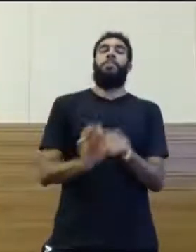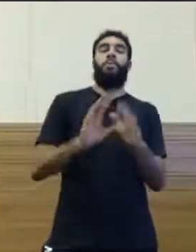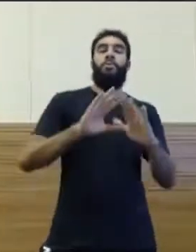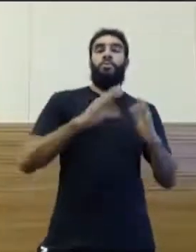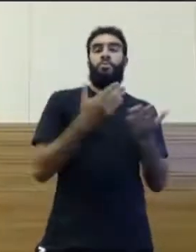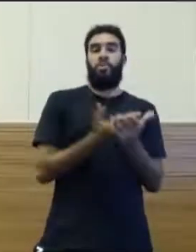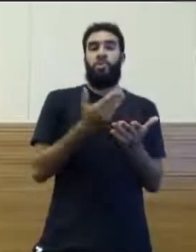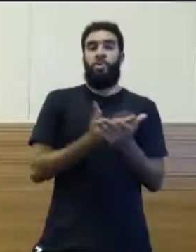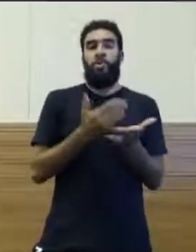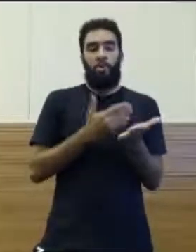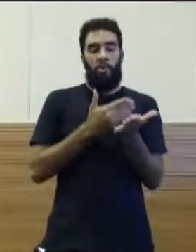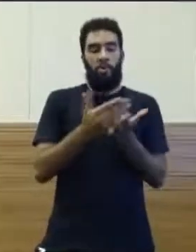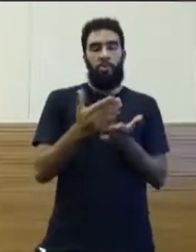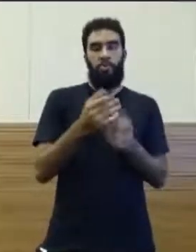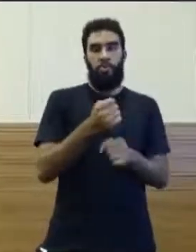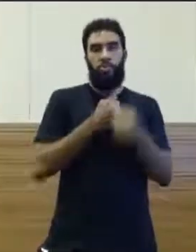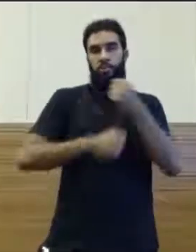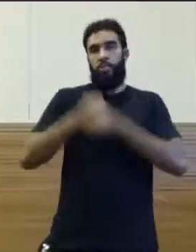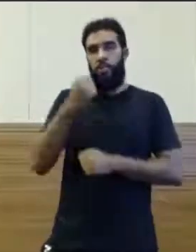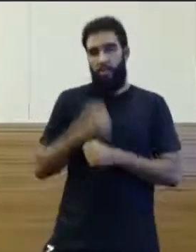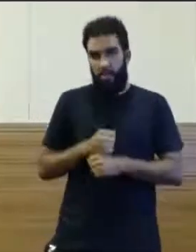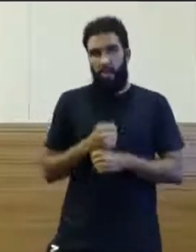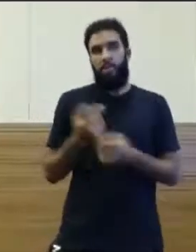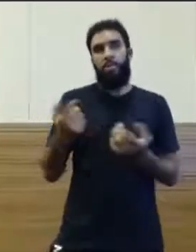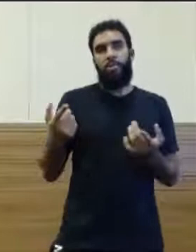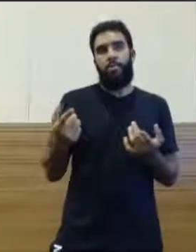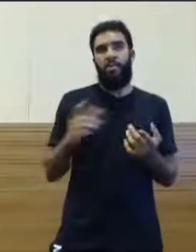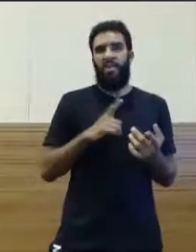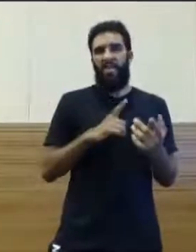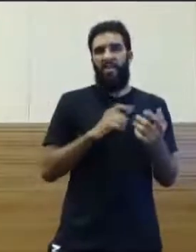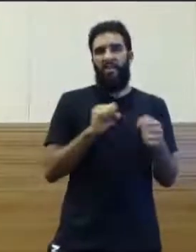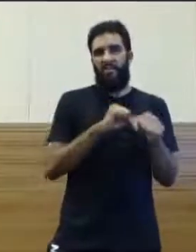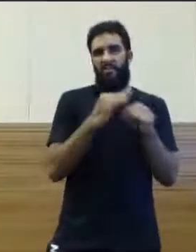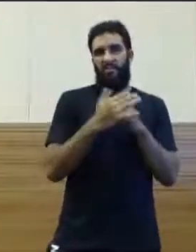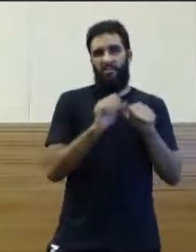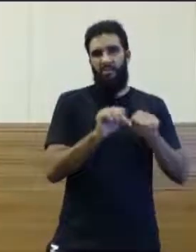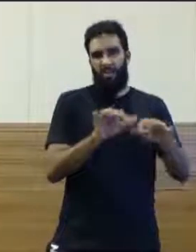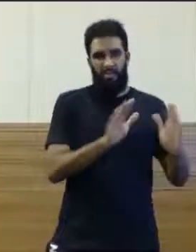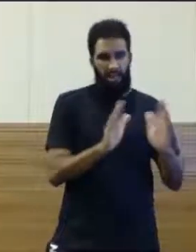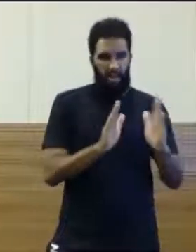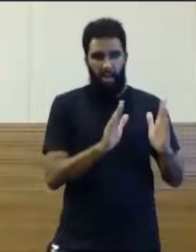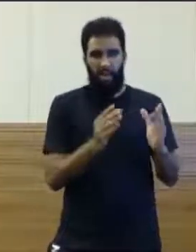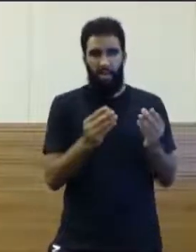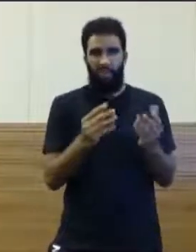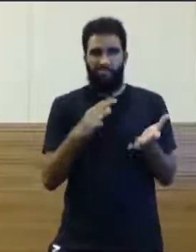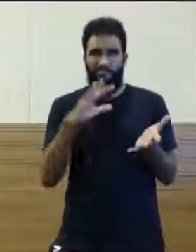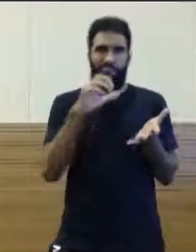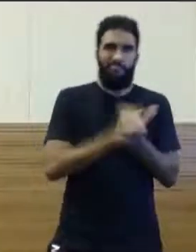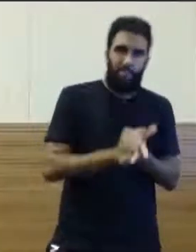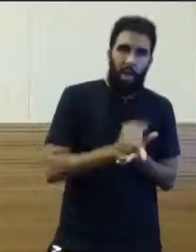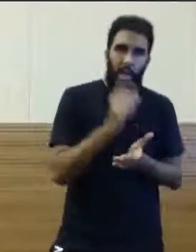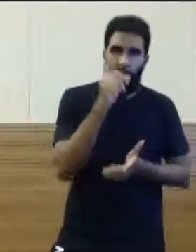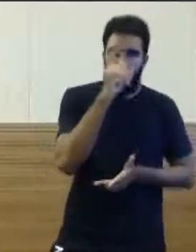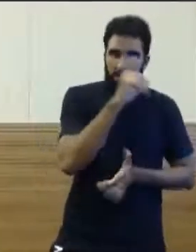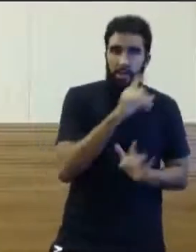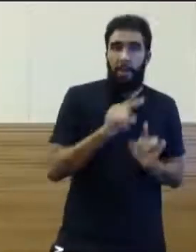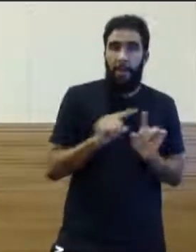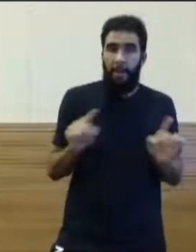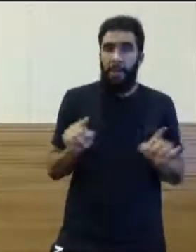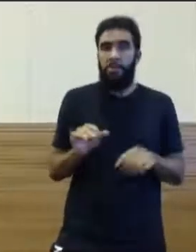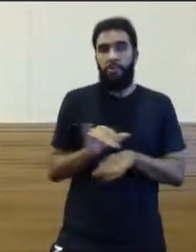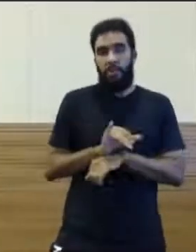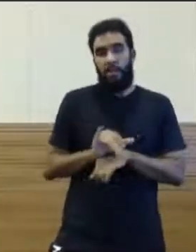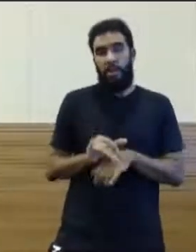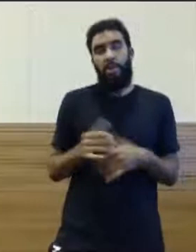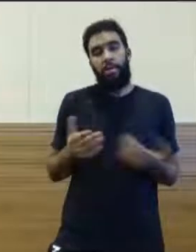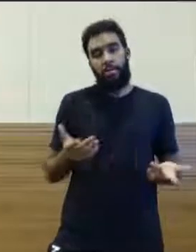educational context, and we advanced these at the end of the year. Of course, due to the pandemic, it was a little bit hard,